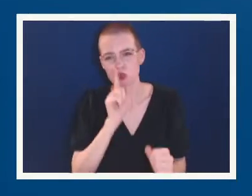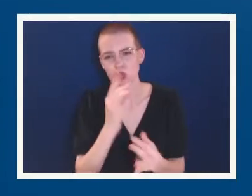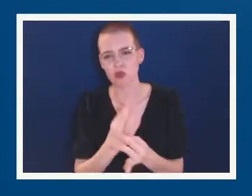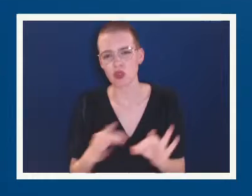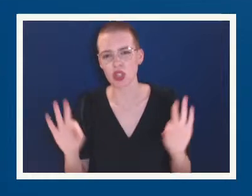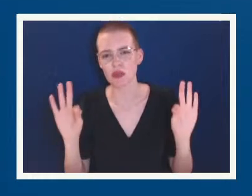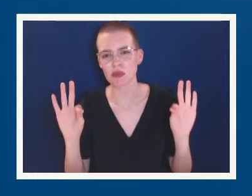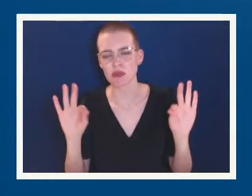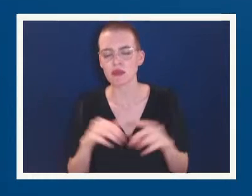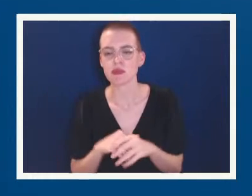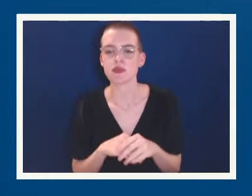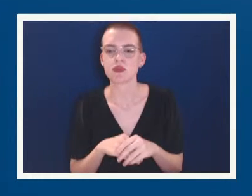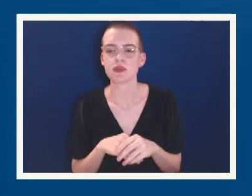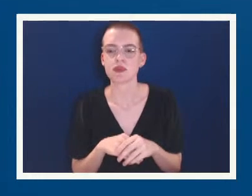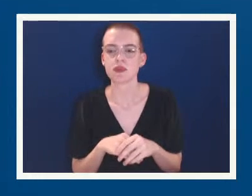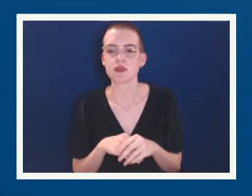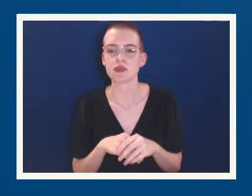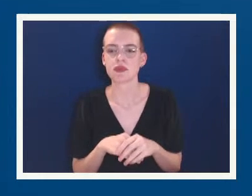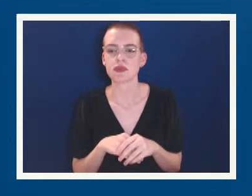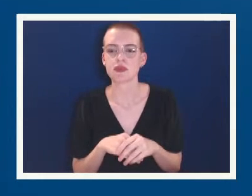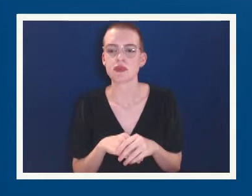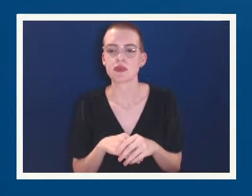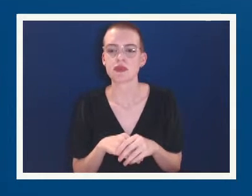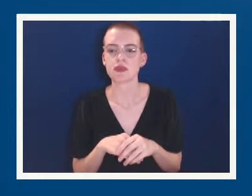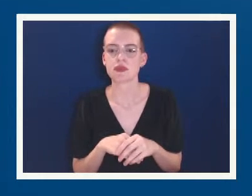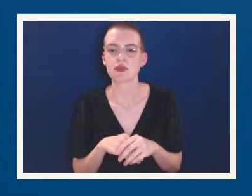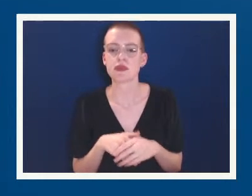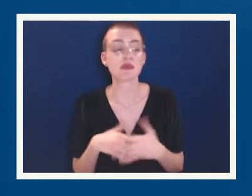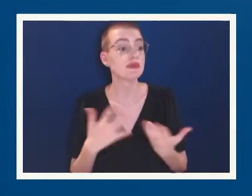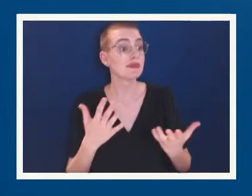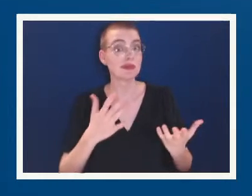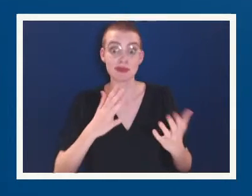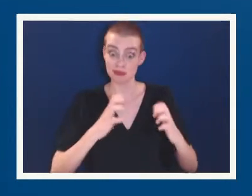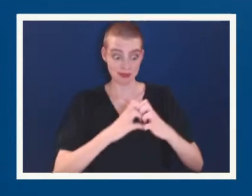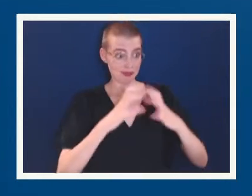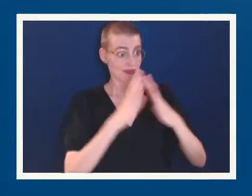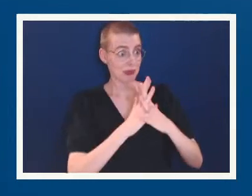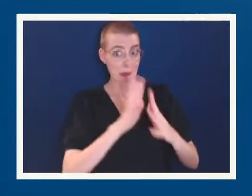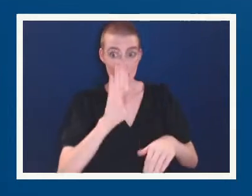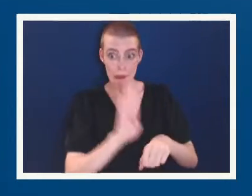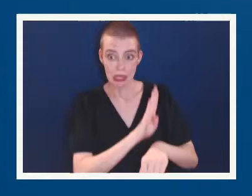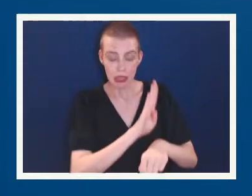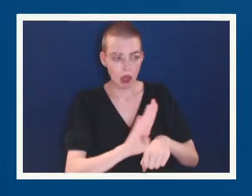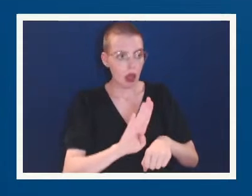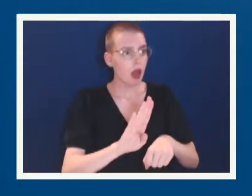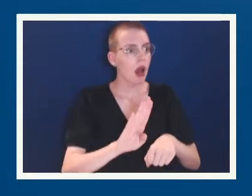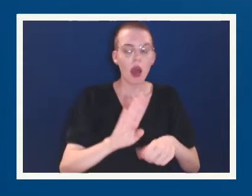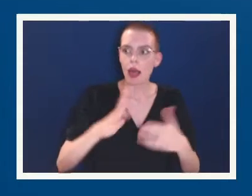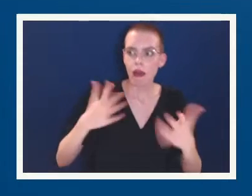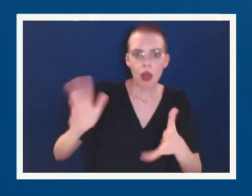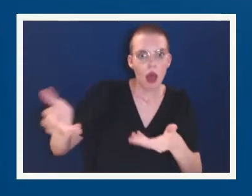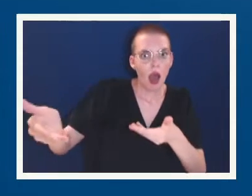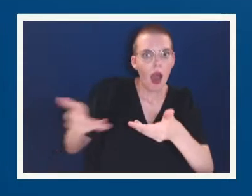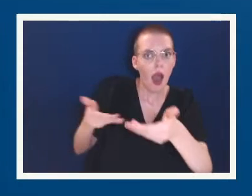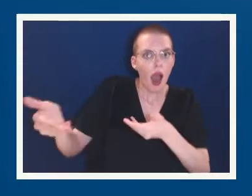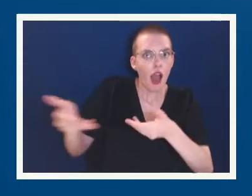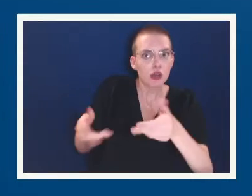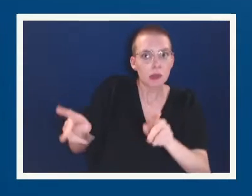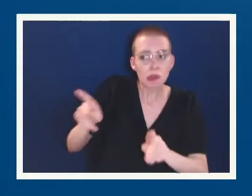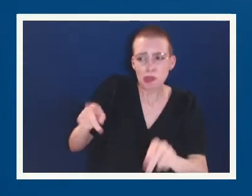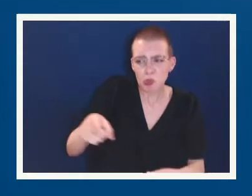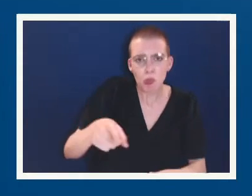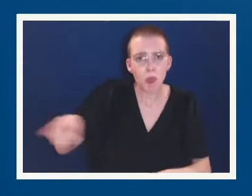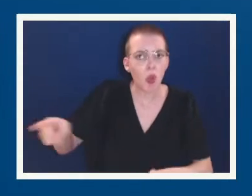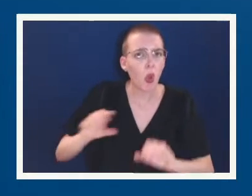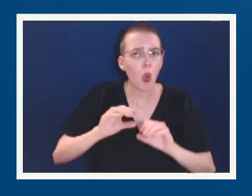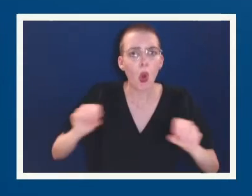Real freedom comes when she hires a whole bunch of people that were never going to have a shot before. They went on to marry the